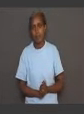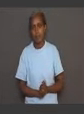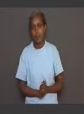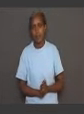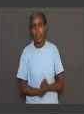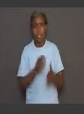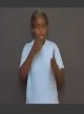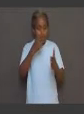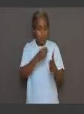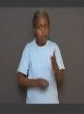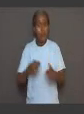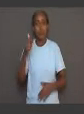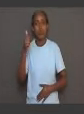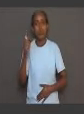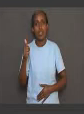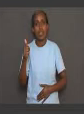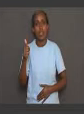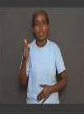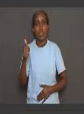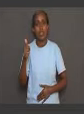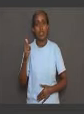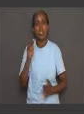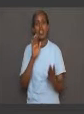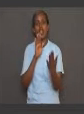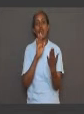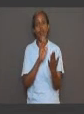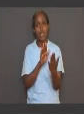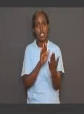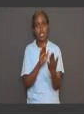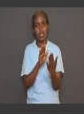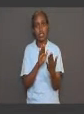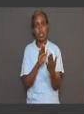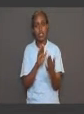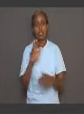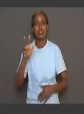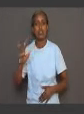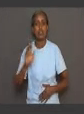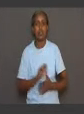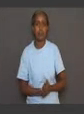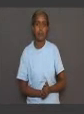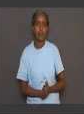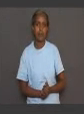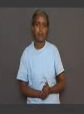The value of a, the coefficient, is 3.